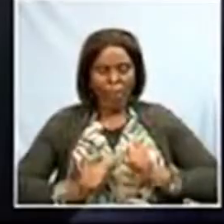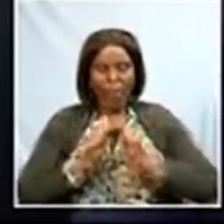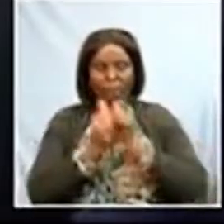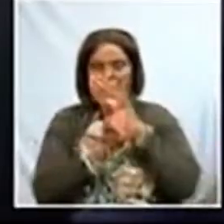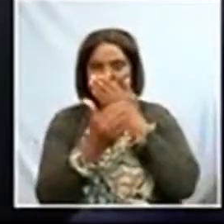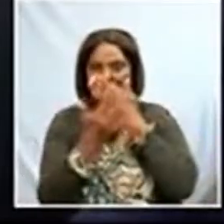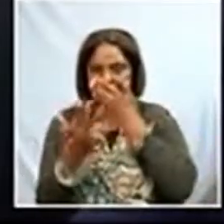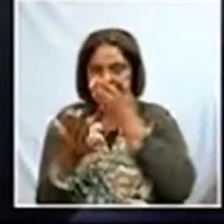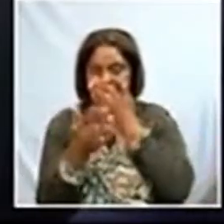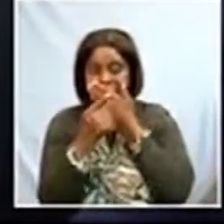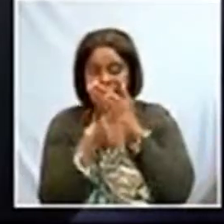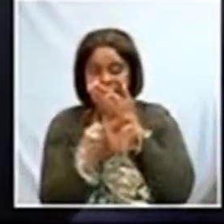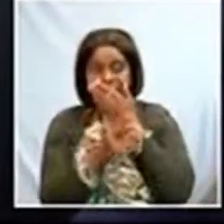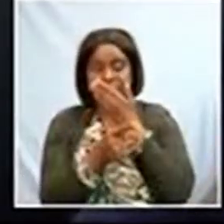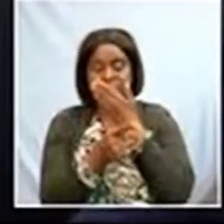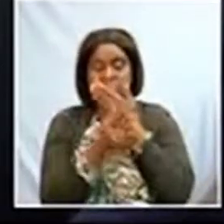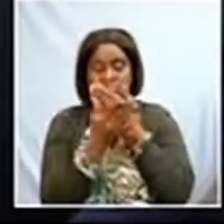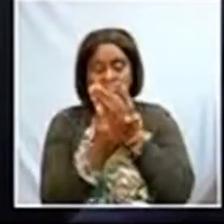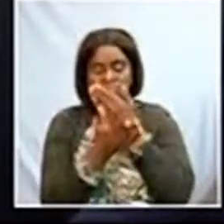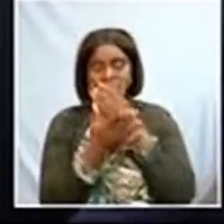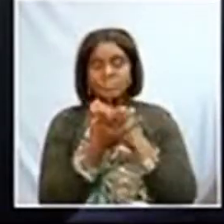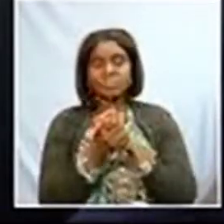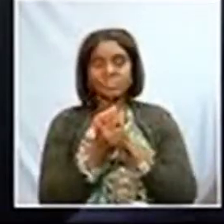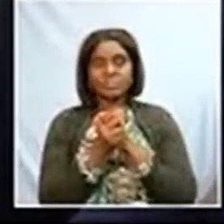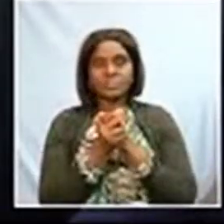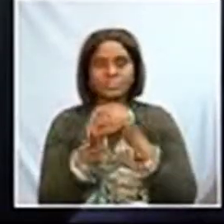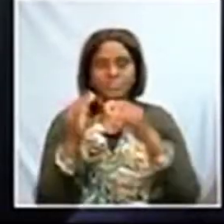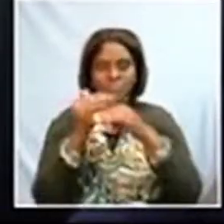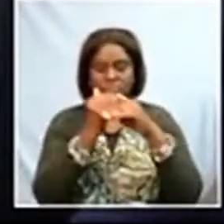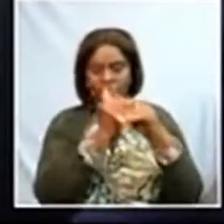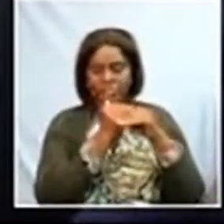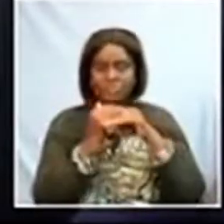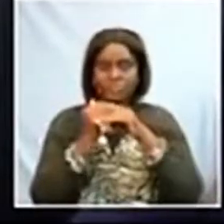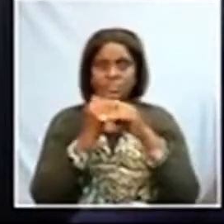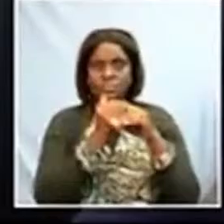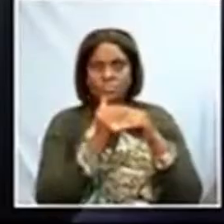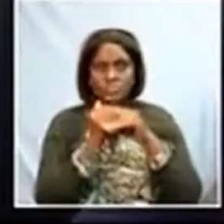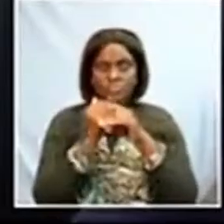this. Is this the standard